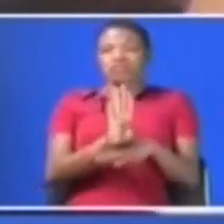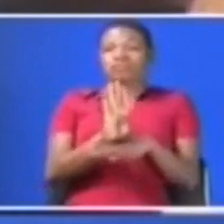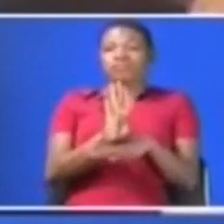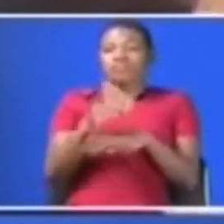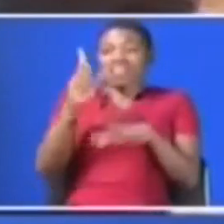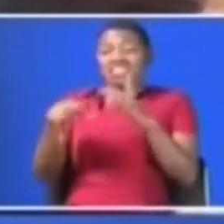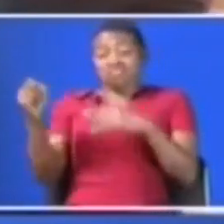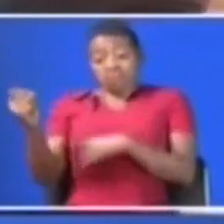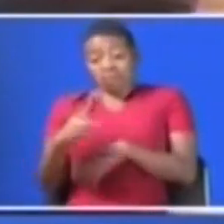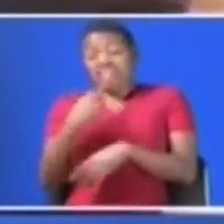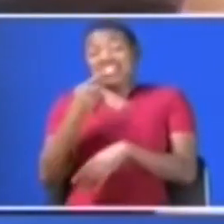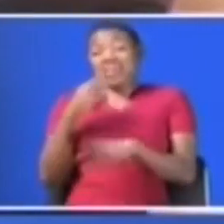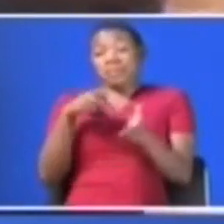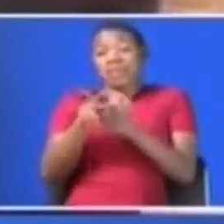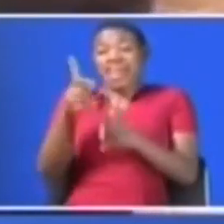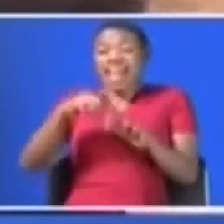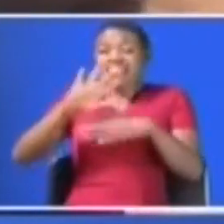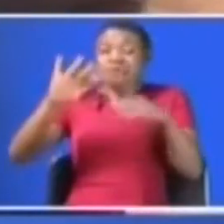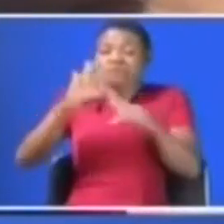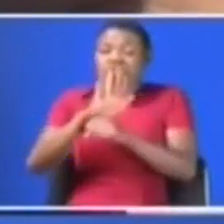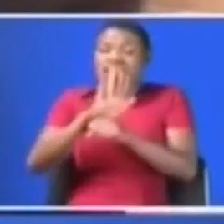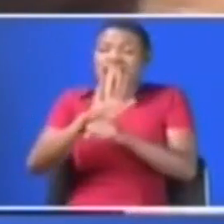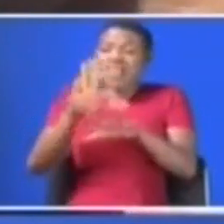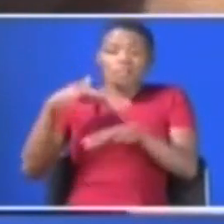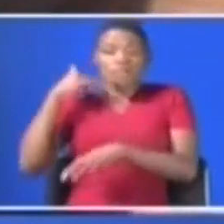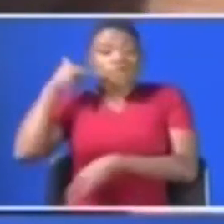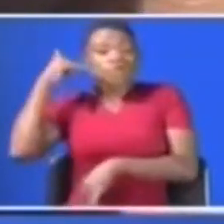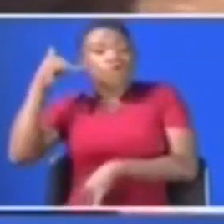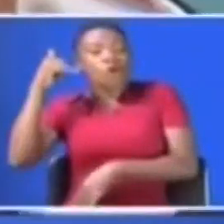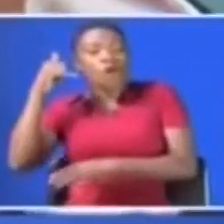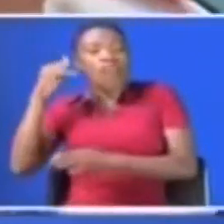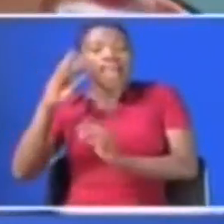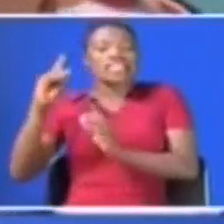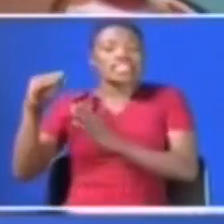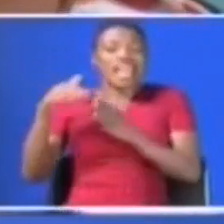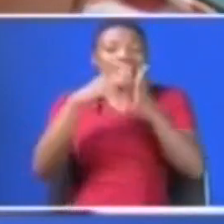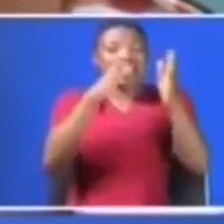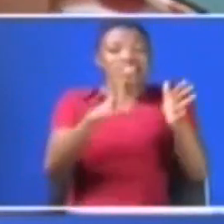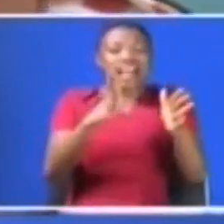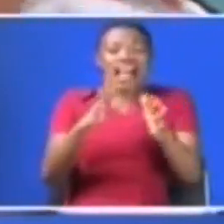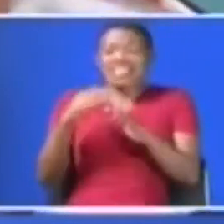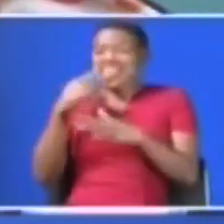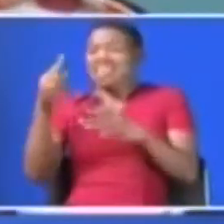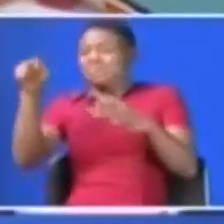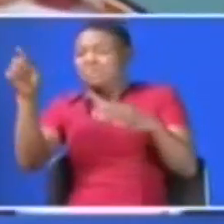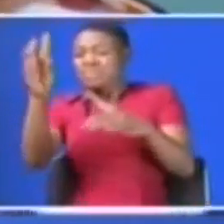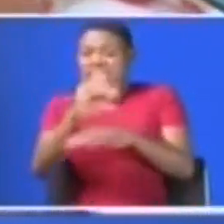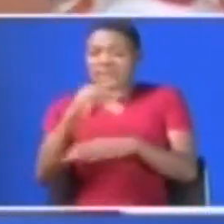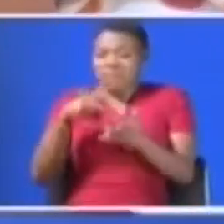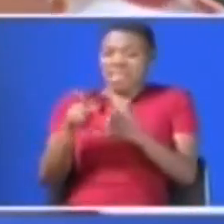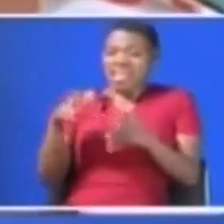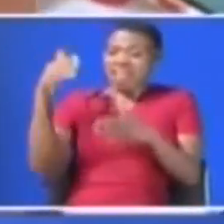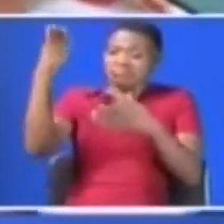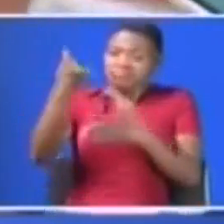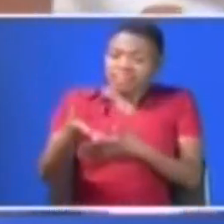mwezi, walikuwa wamesema watatulipa mshahara yote. Ukipigia director, anakuambia siku fulani, hiyo siku ikifika.